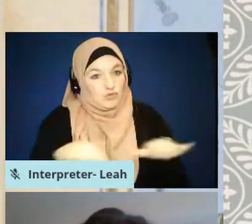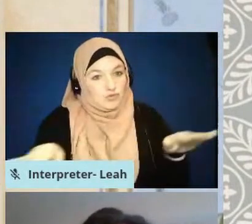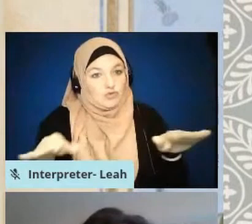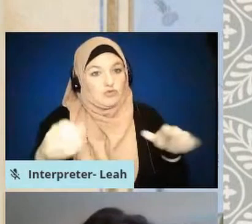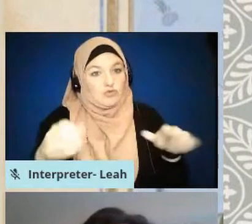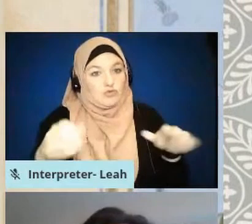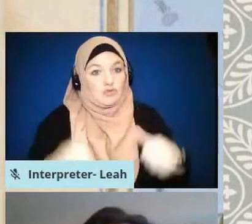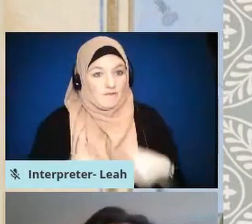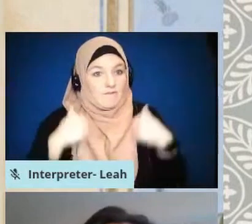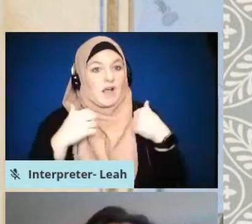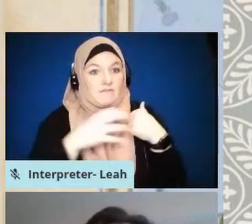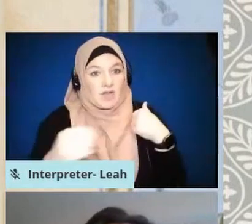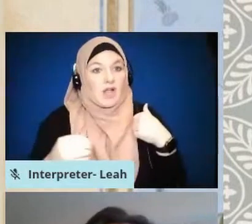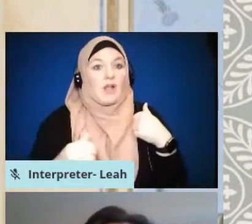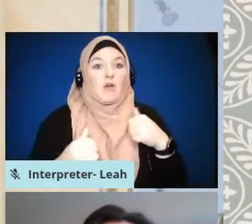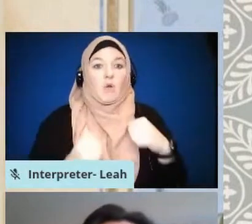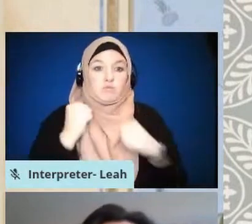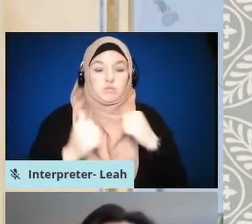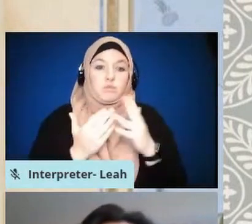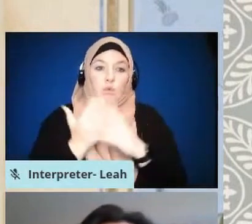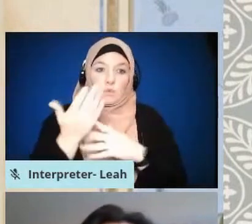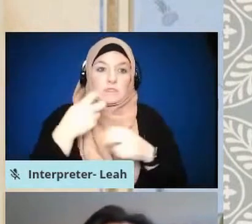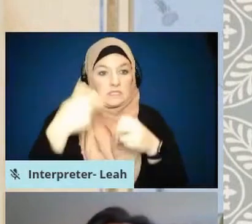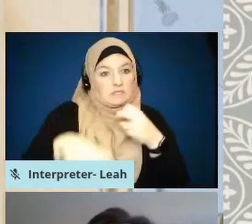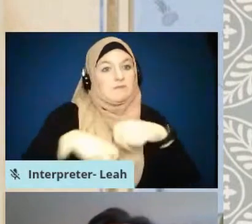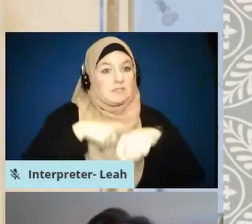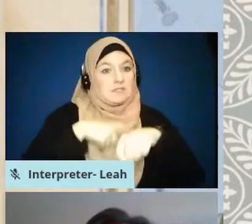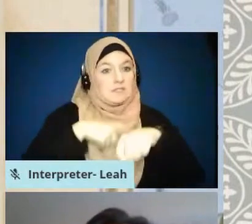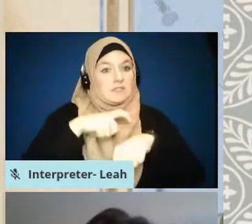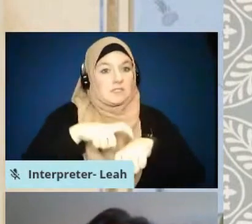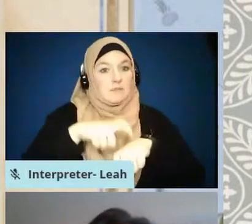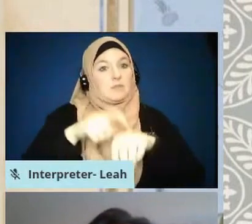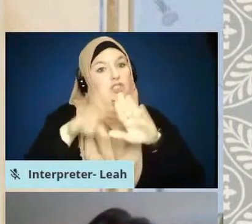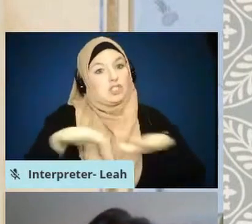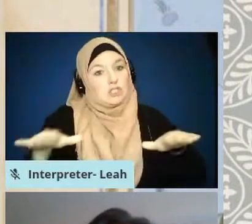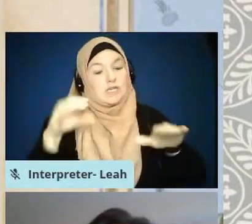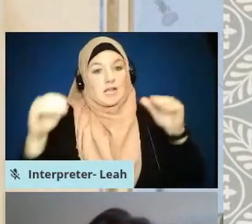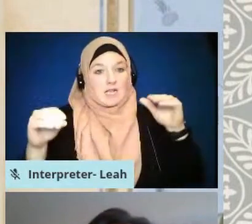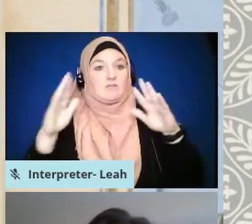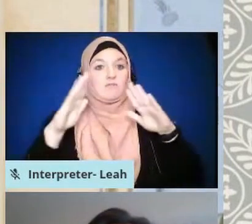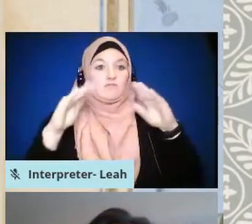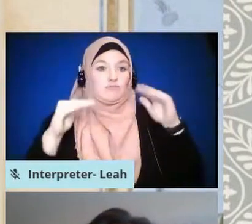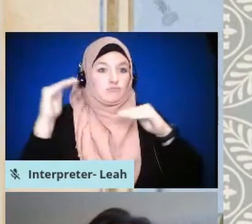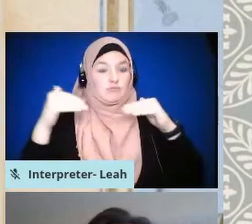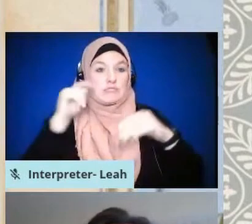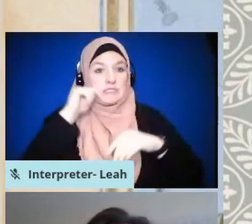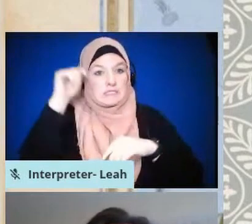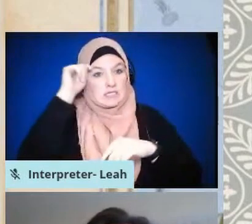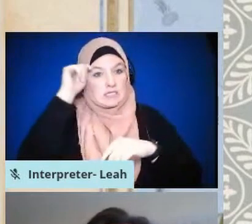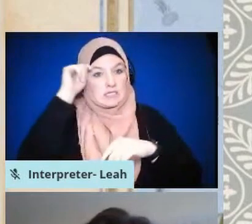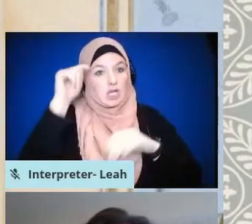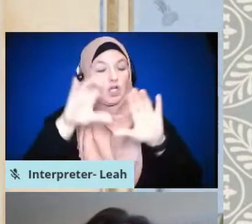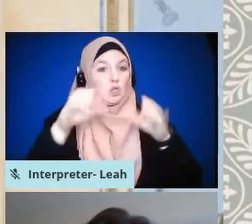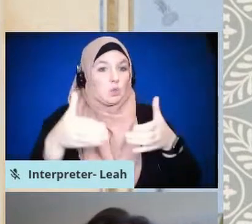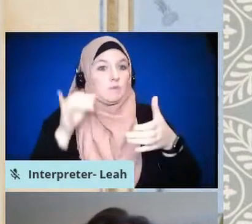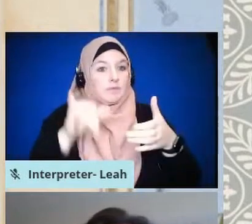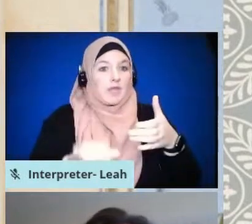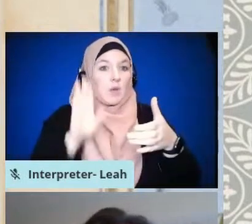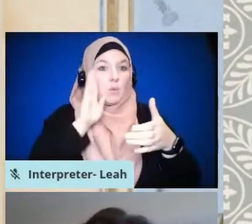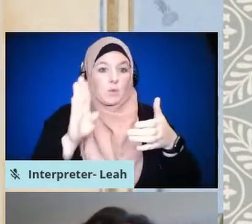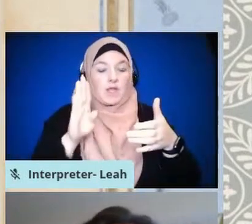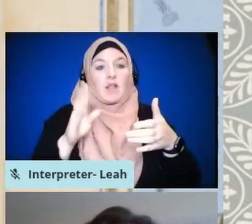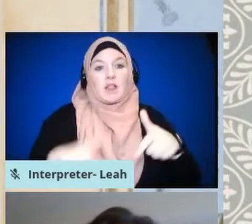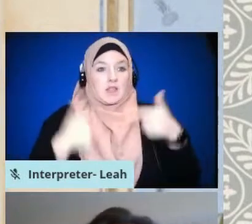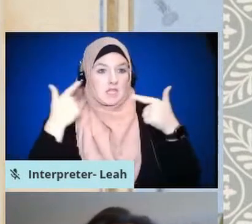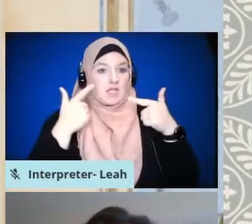to survive and thrive through this difficult time. Children and adolescents are among the groups that will live